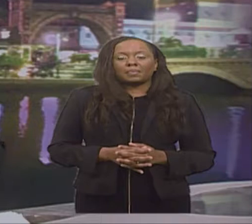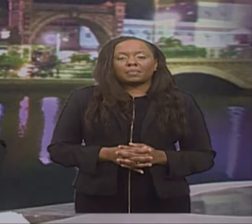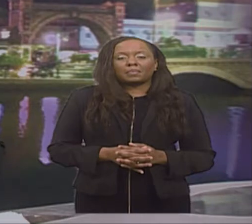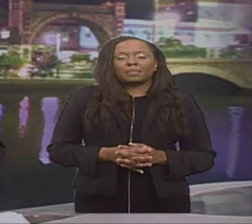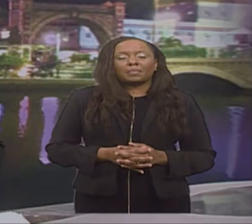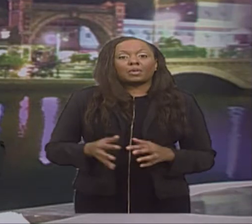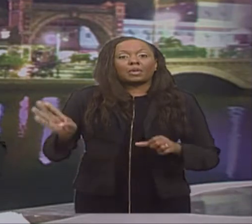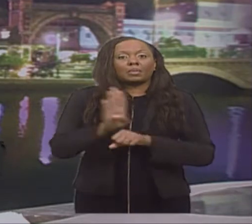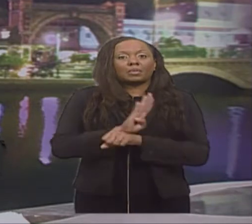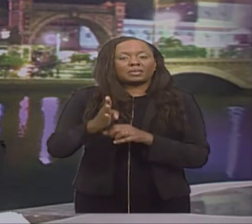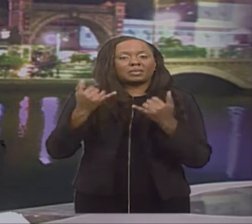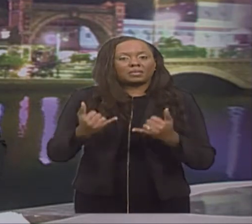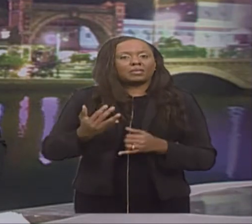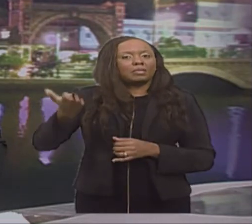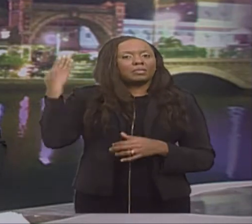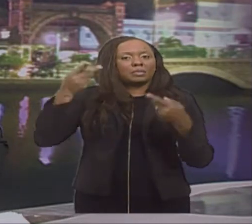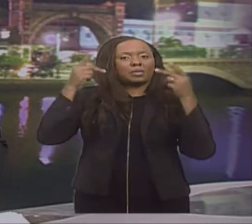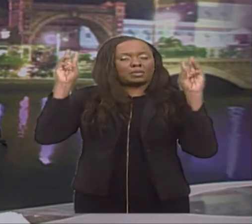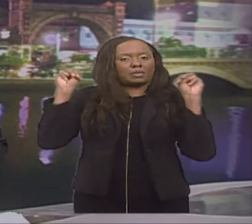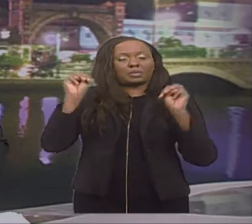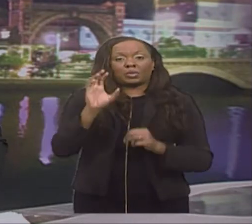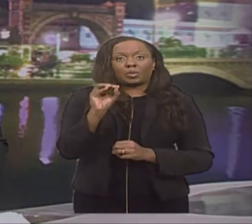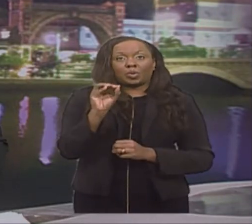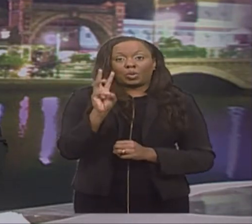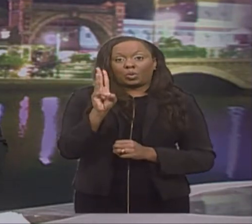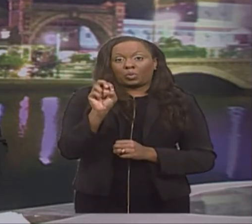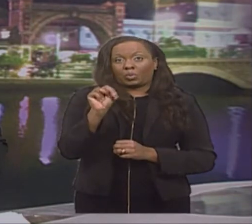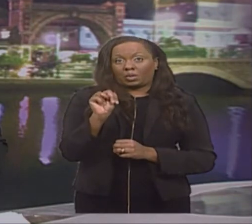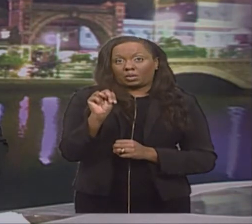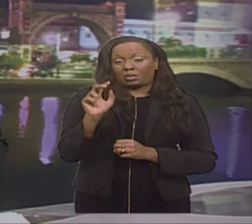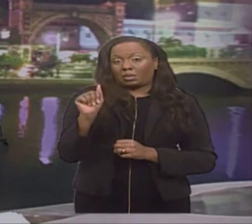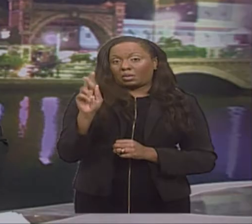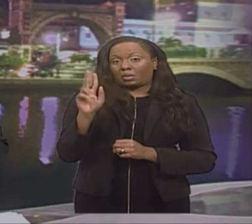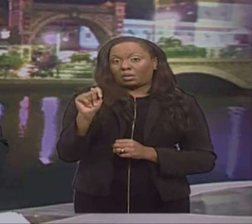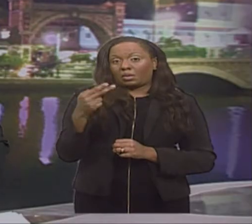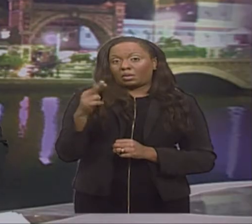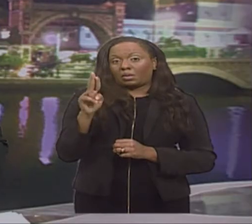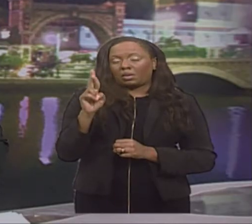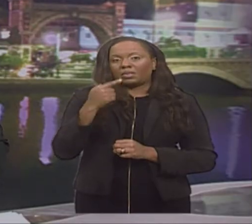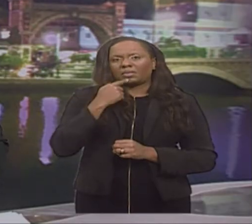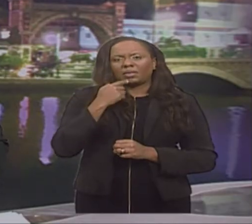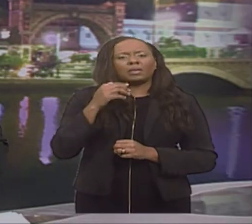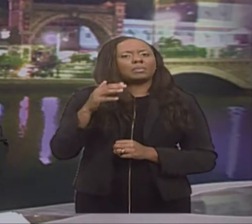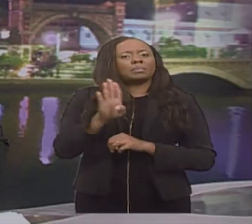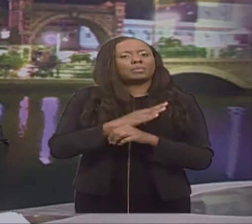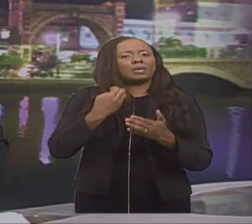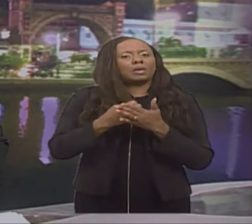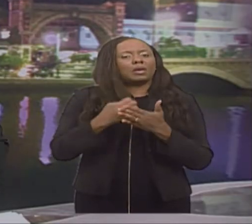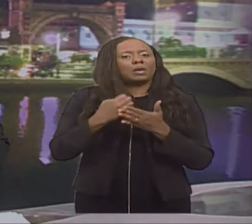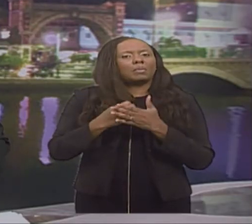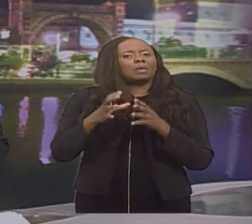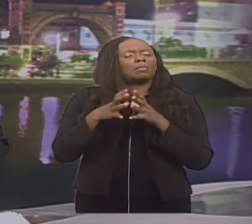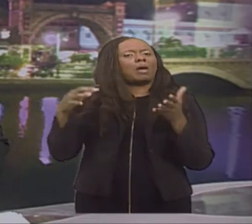Topping business tonight, former Prime Minister Owen Arthur says the Barbous economy is experiencing a debt overhang, which is at the core of the